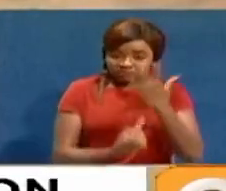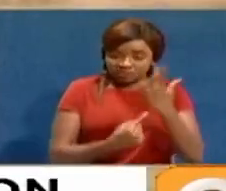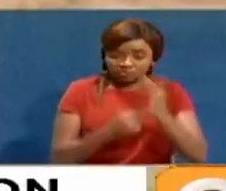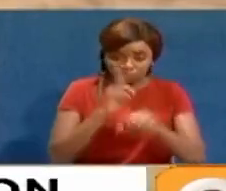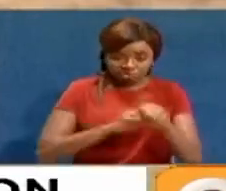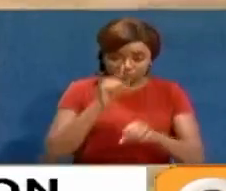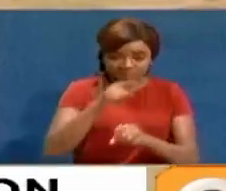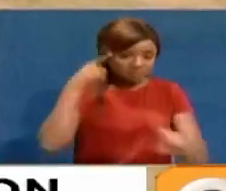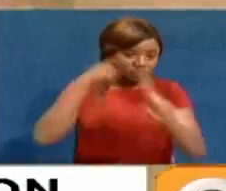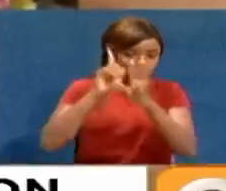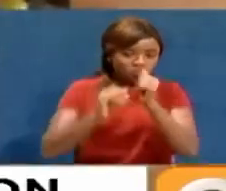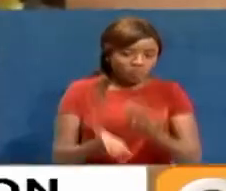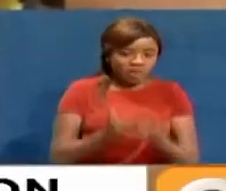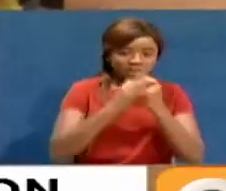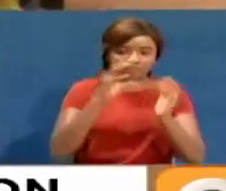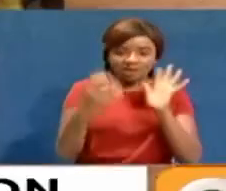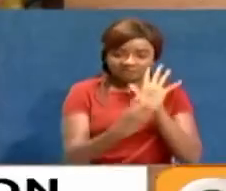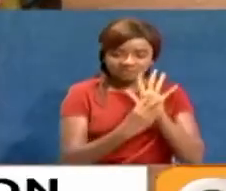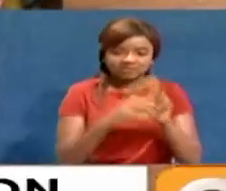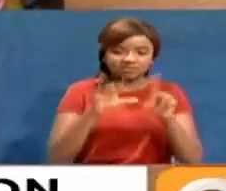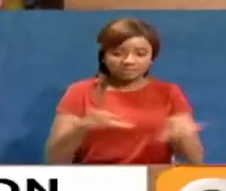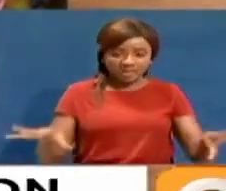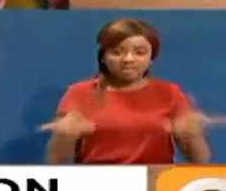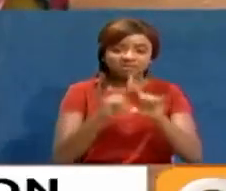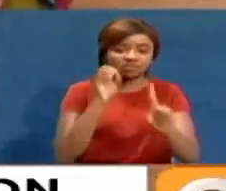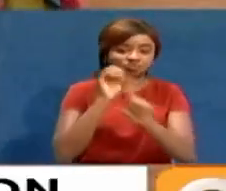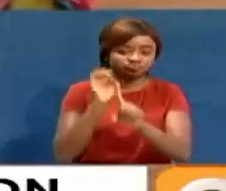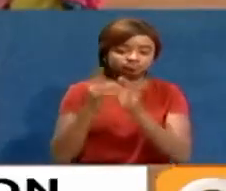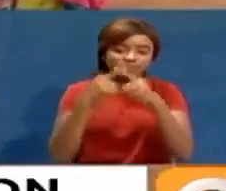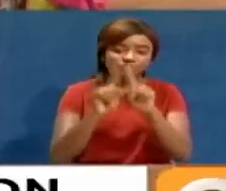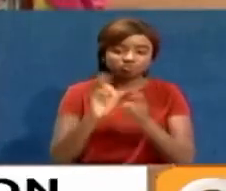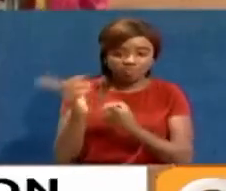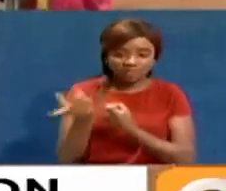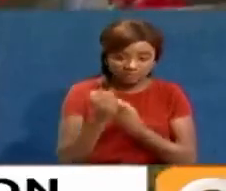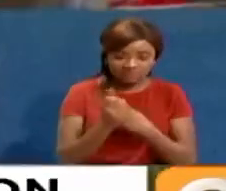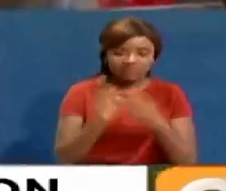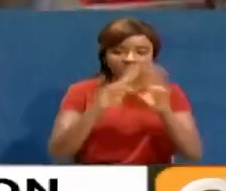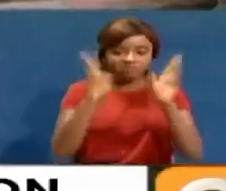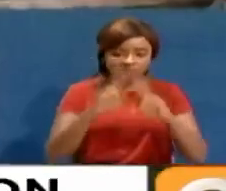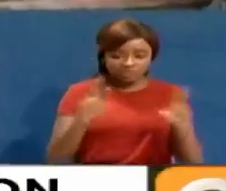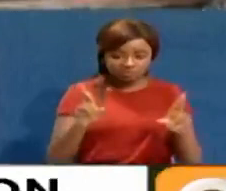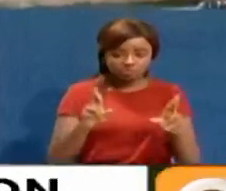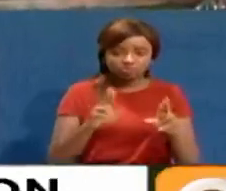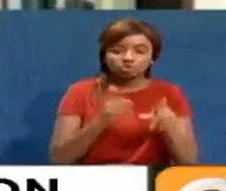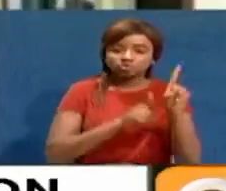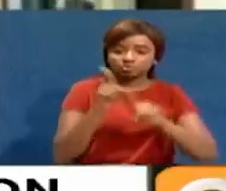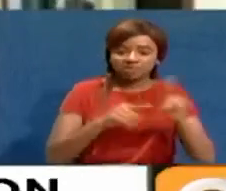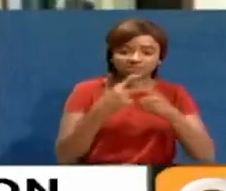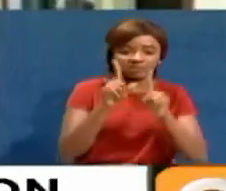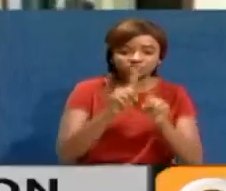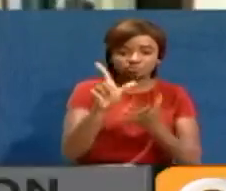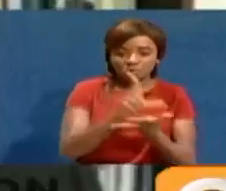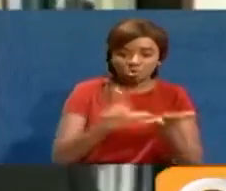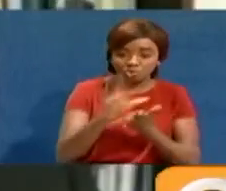will not only aid in advertising, marketing and exposure, but also attract not only international tourists, but locals as well. And